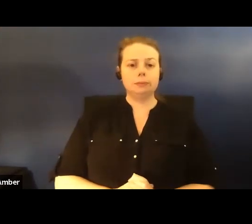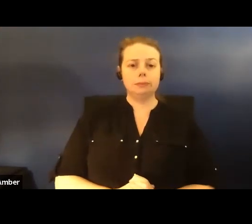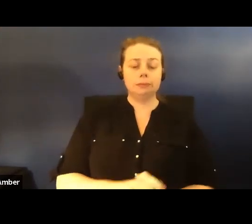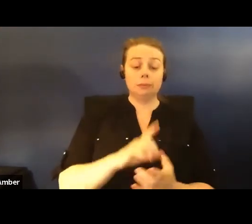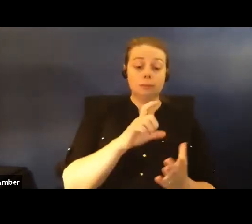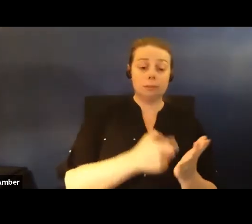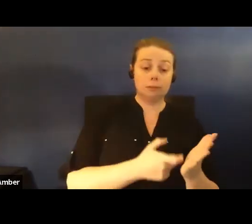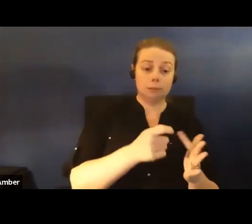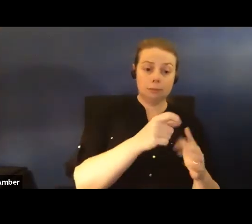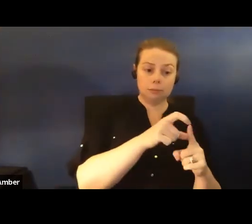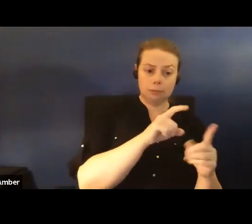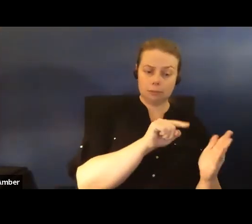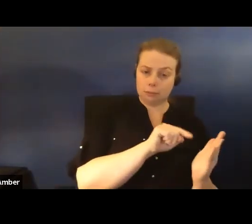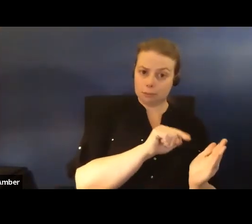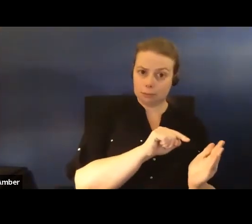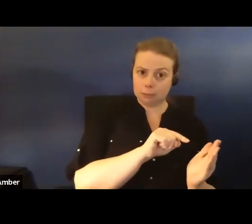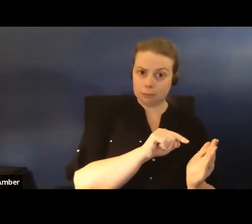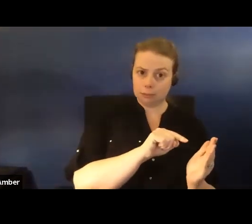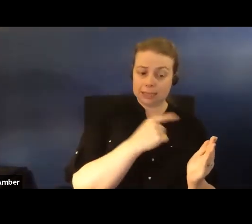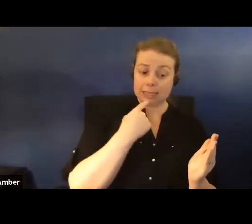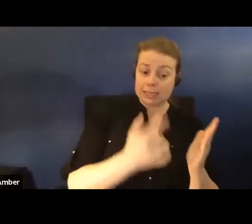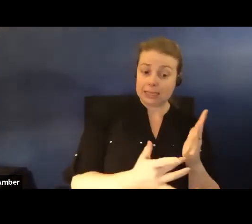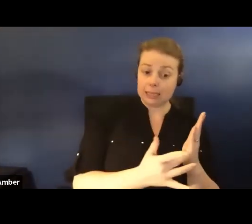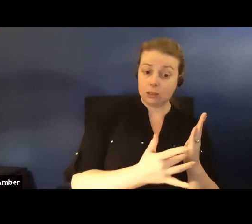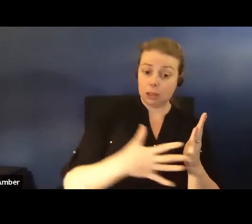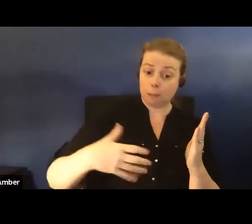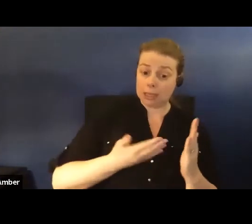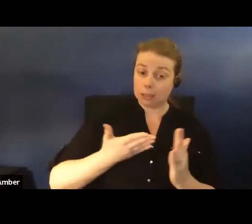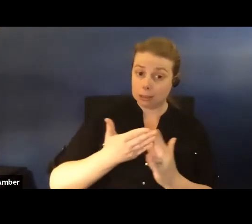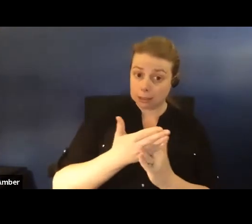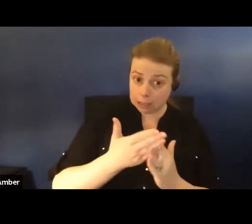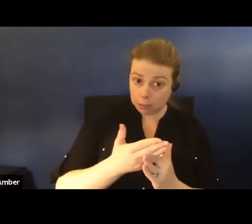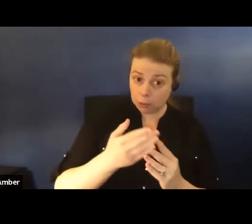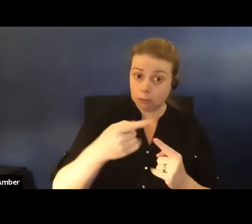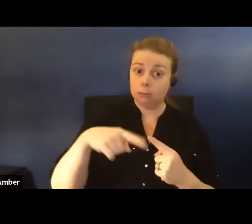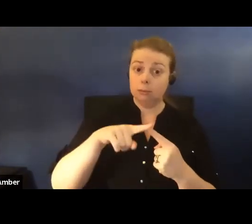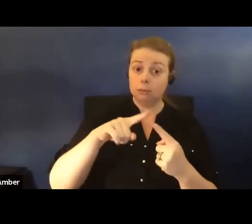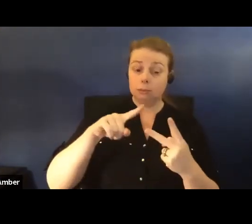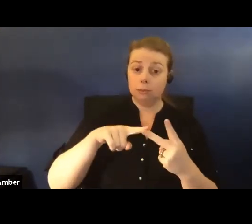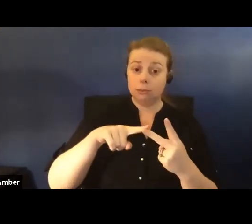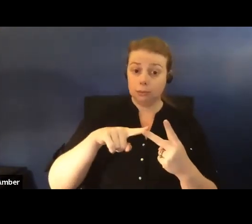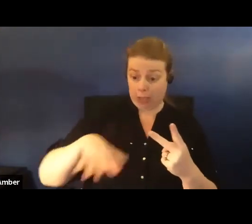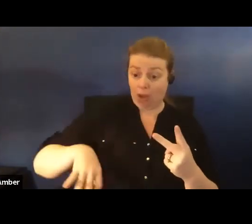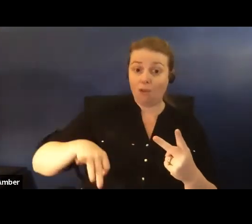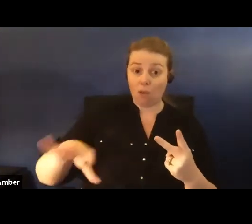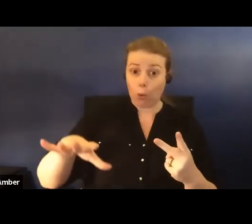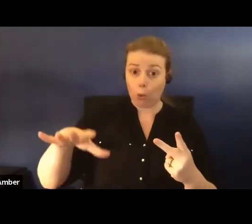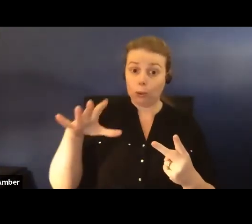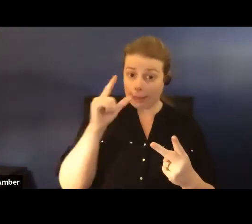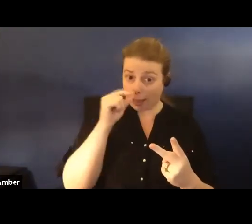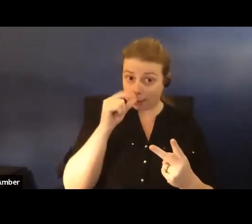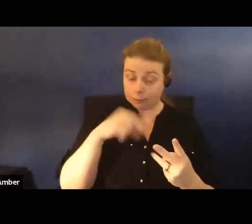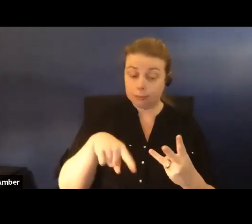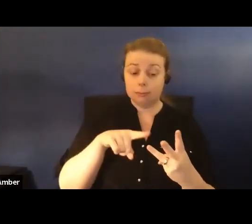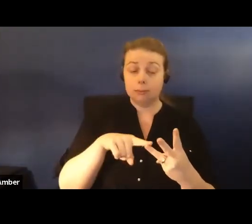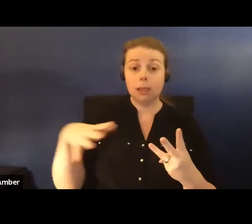that technology not only be accessible and affordable, and it must adhere to